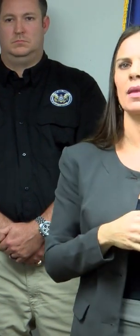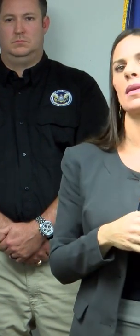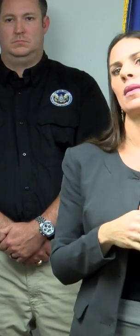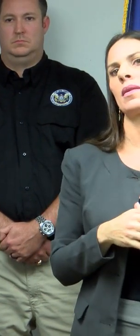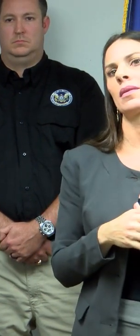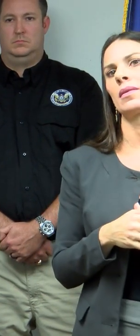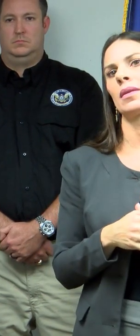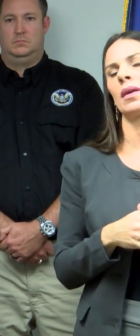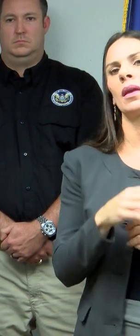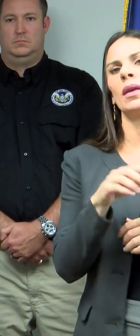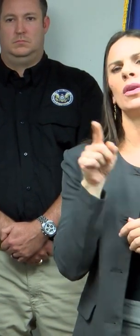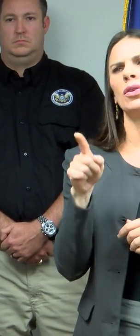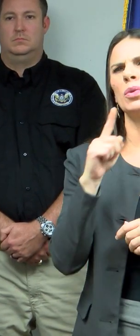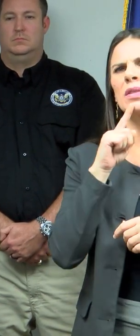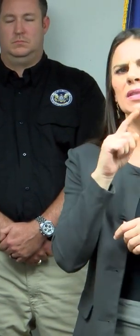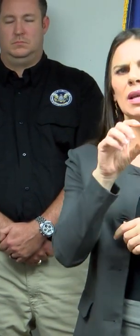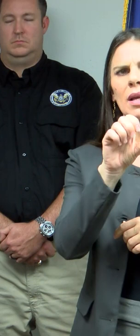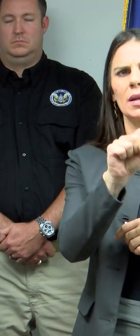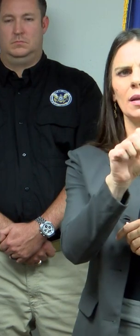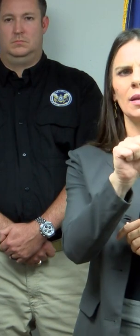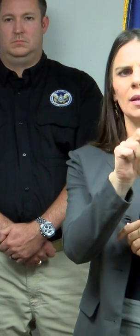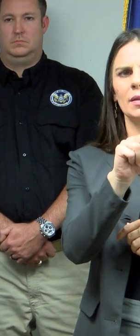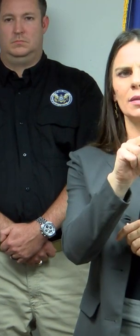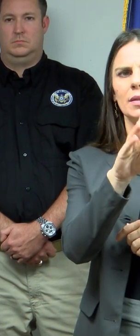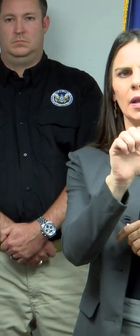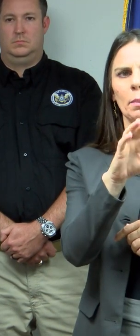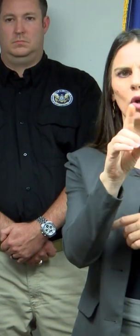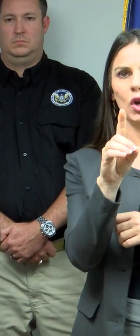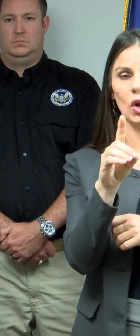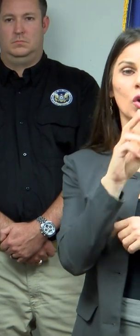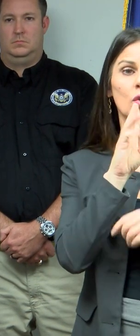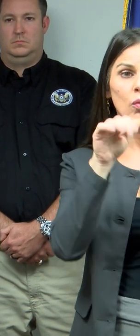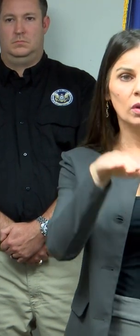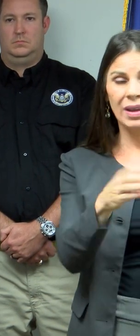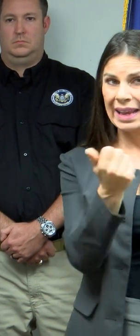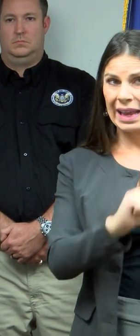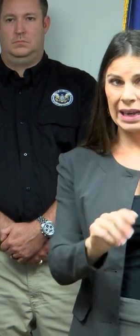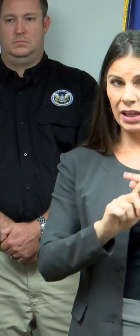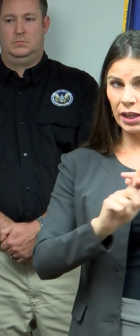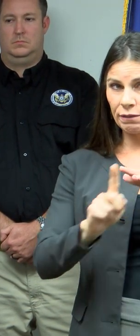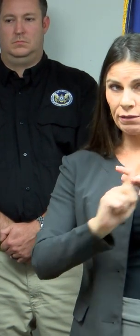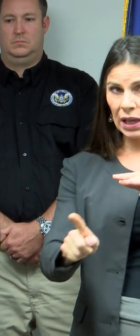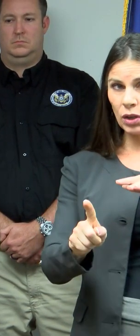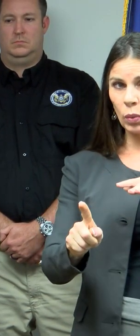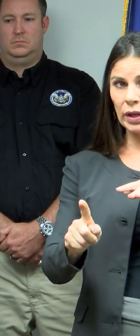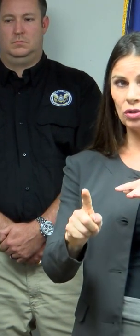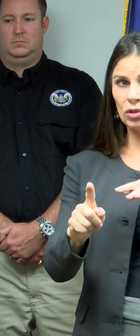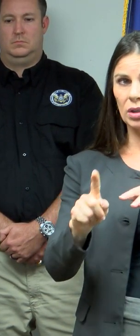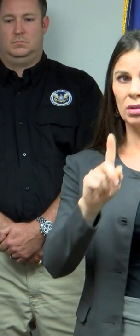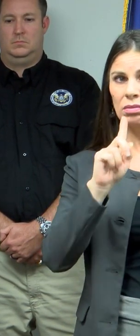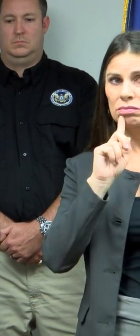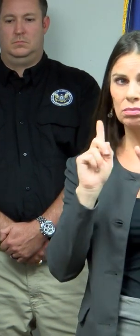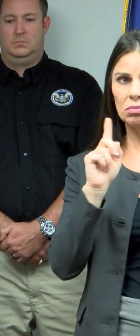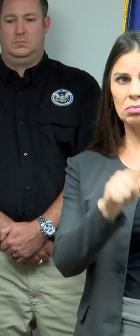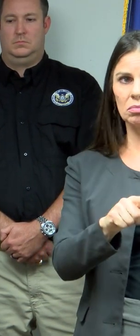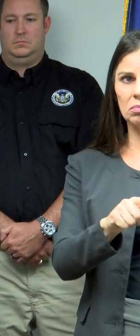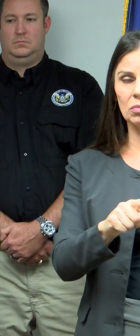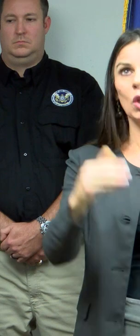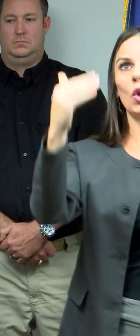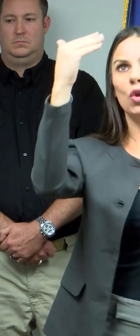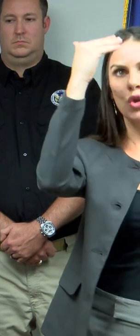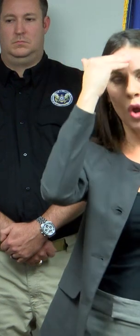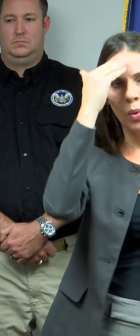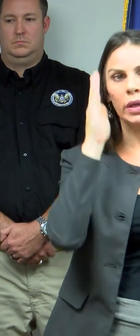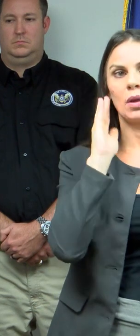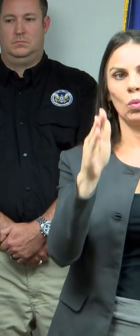on the St. Bernard you mentioned, I believe Tierra Grande, any evacuation orders knowing that it's gonna rise 8 more feet in the next day? At